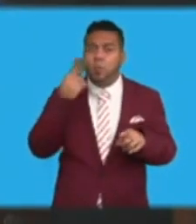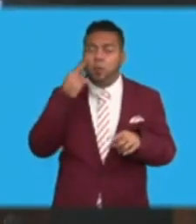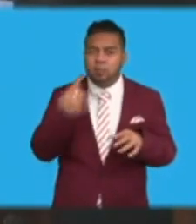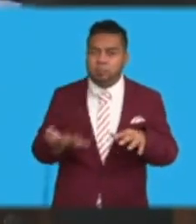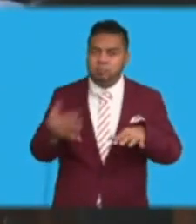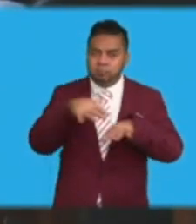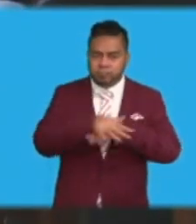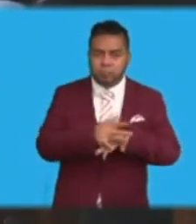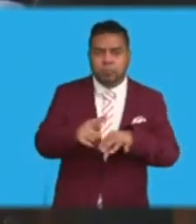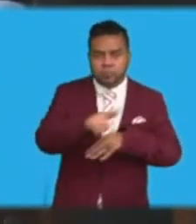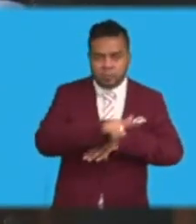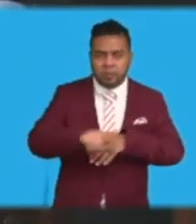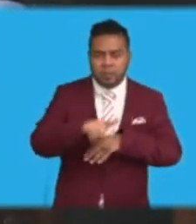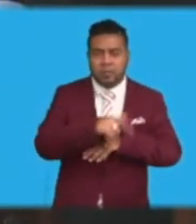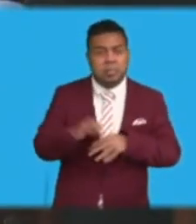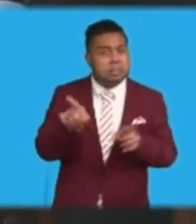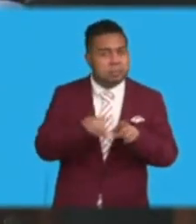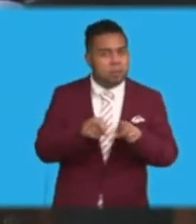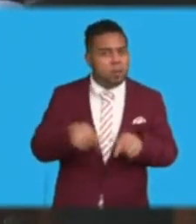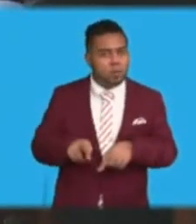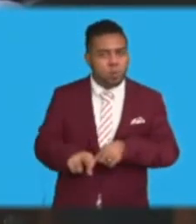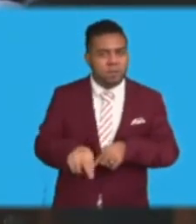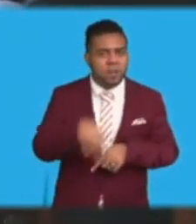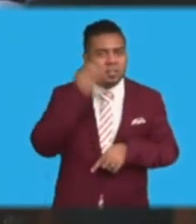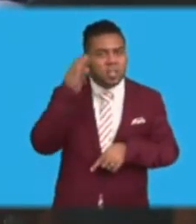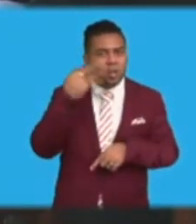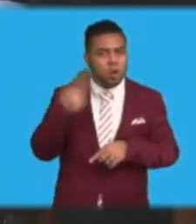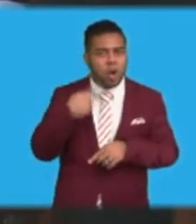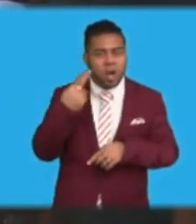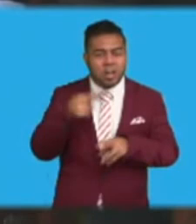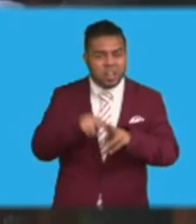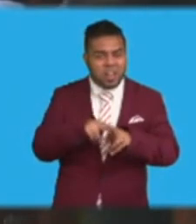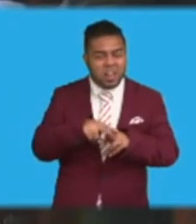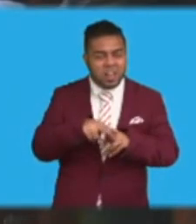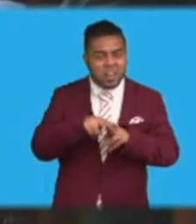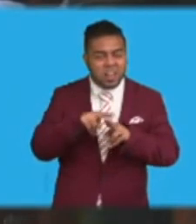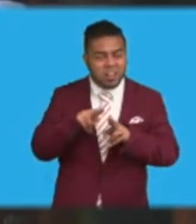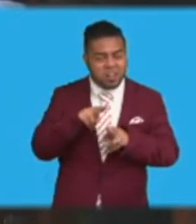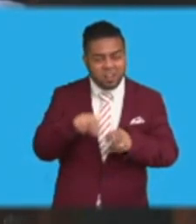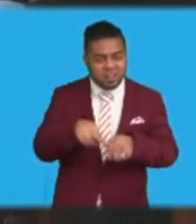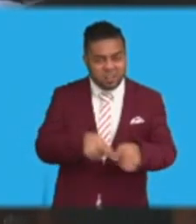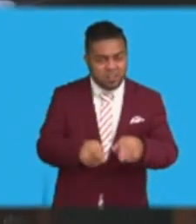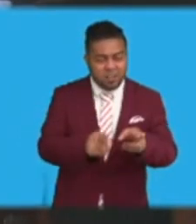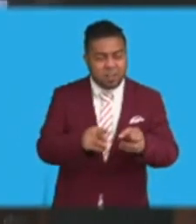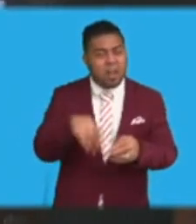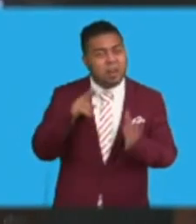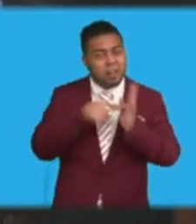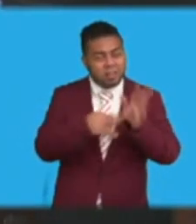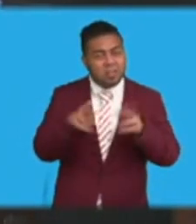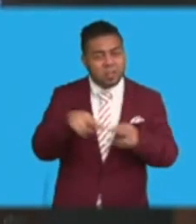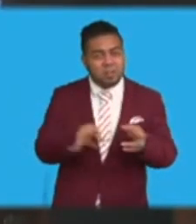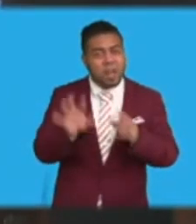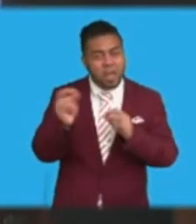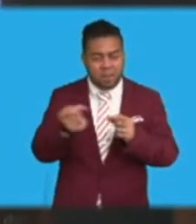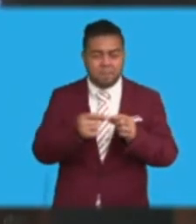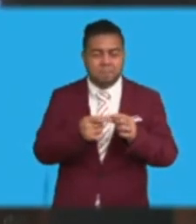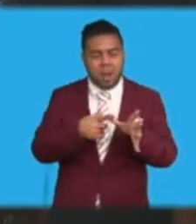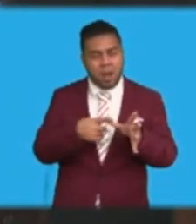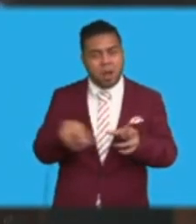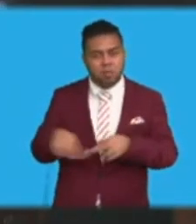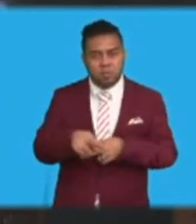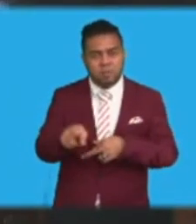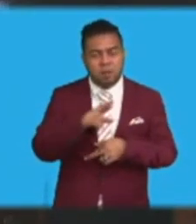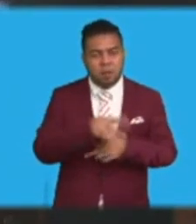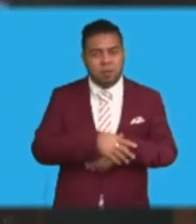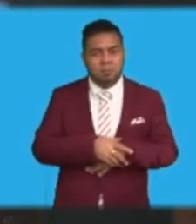Flow capacities of Rewa River, Sengotoka River, Nendi River, and Bar River in terms of surveyed cross-sections are the smallest at